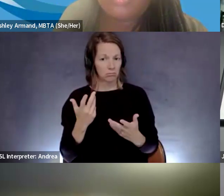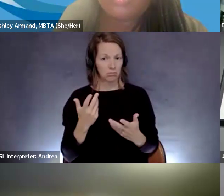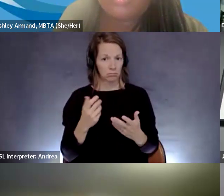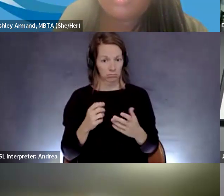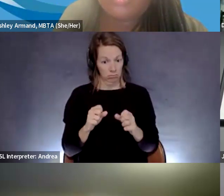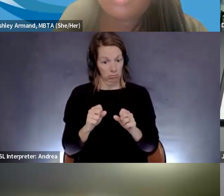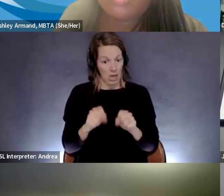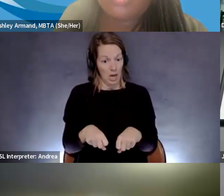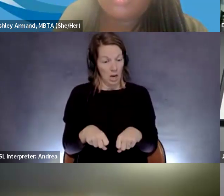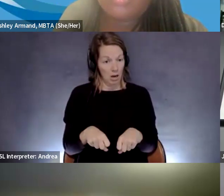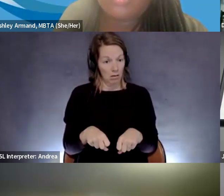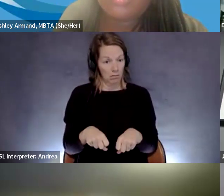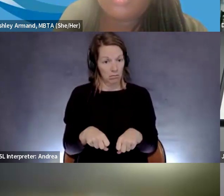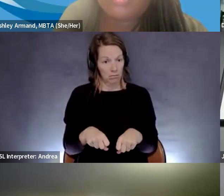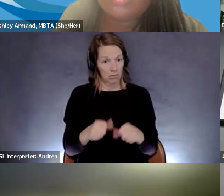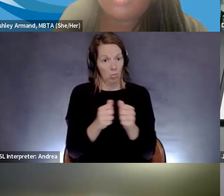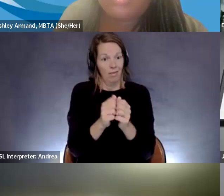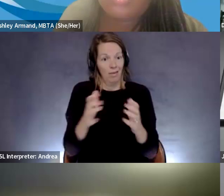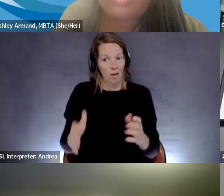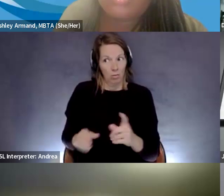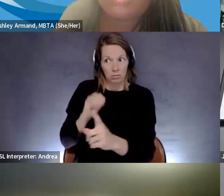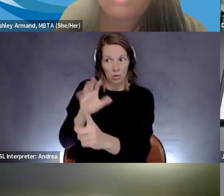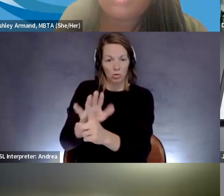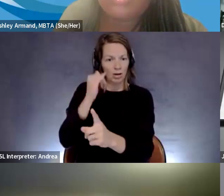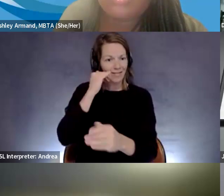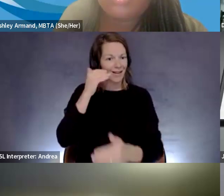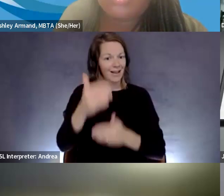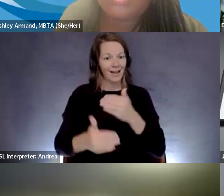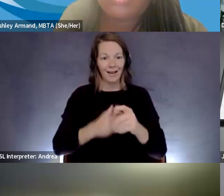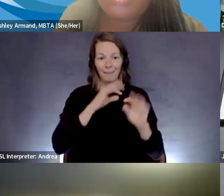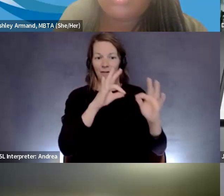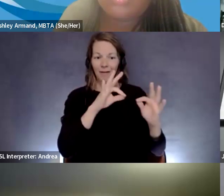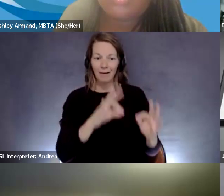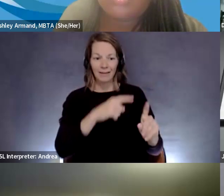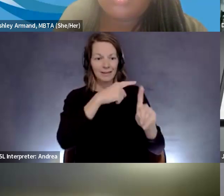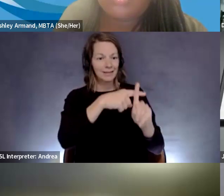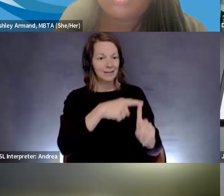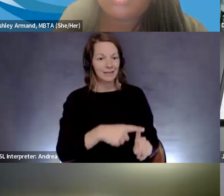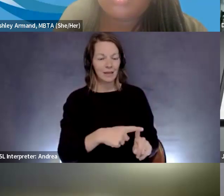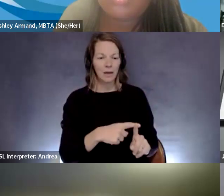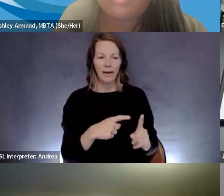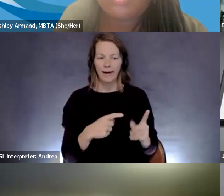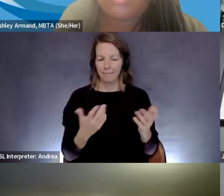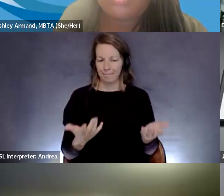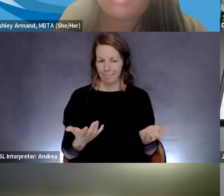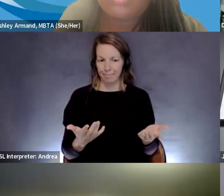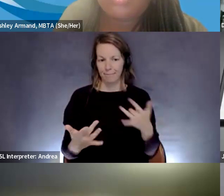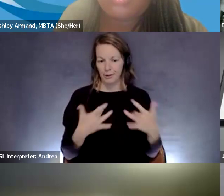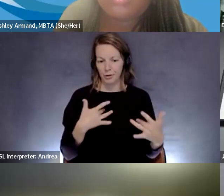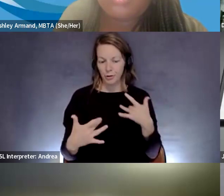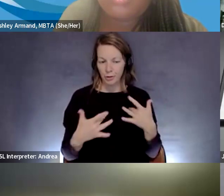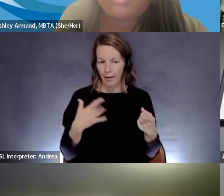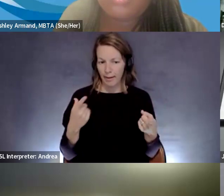done without exposure if everything goes right, but we're concerned of what happens